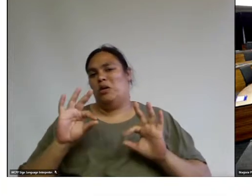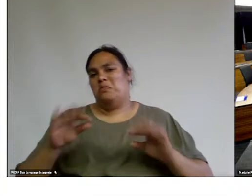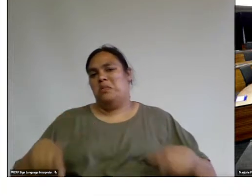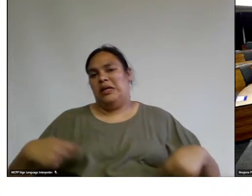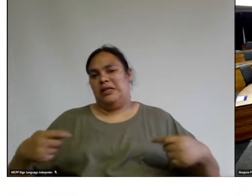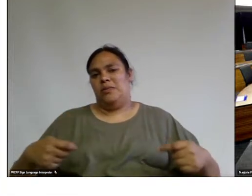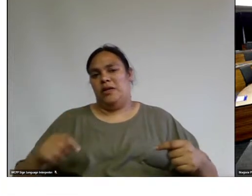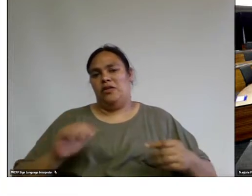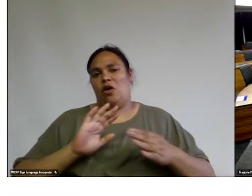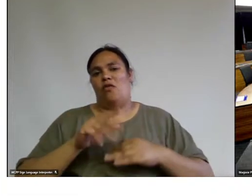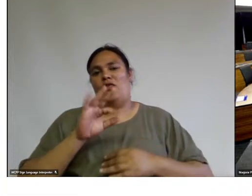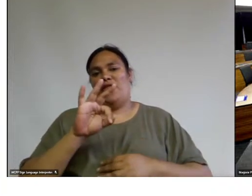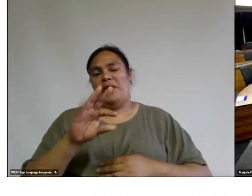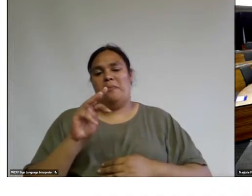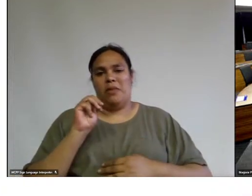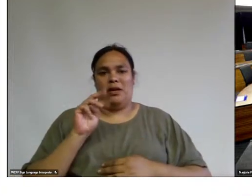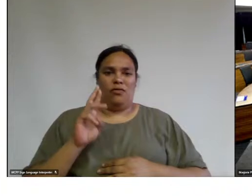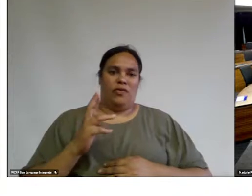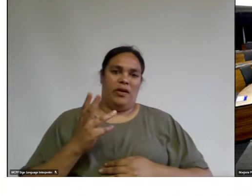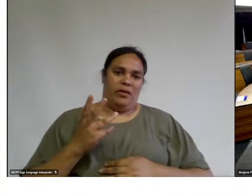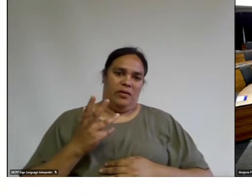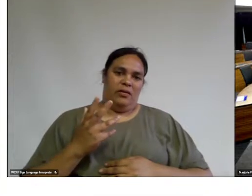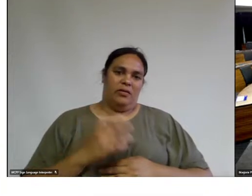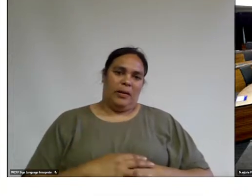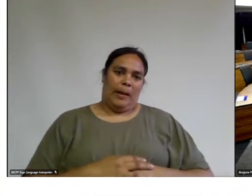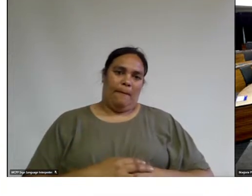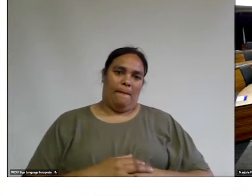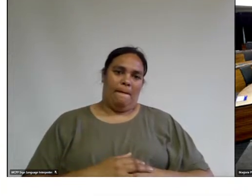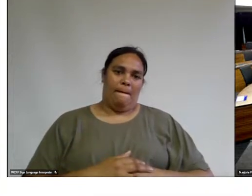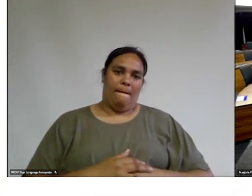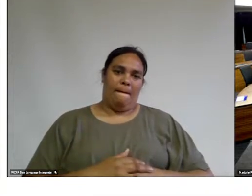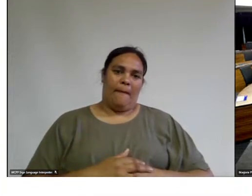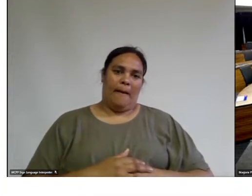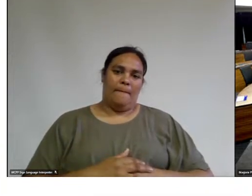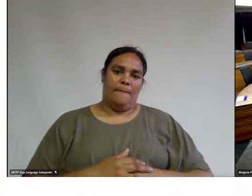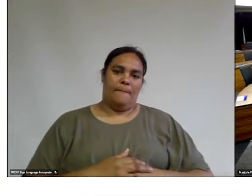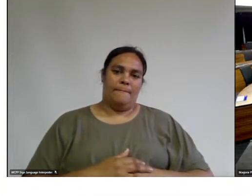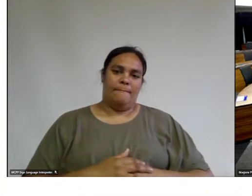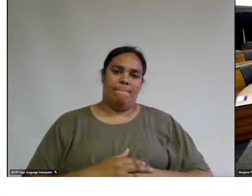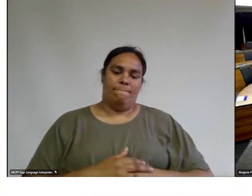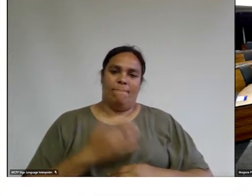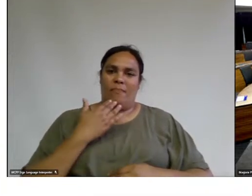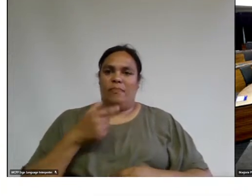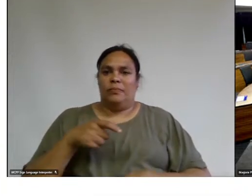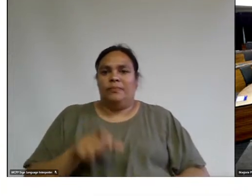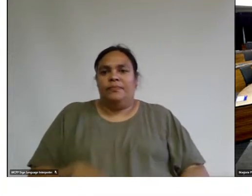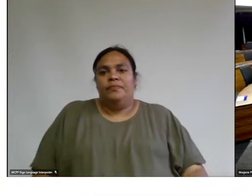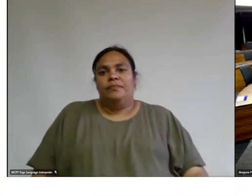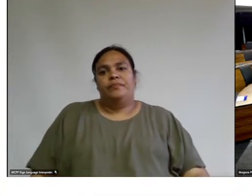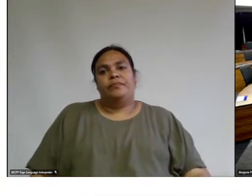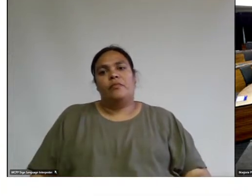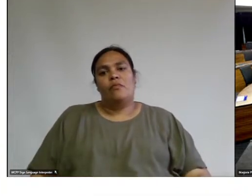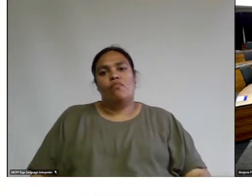expenditure of over 3 million rand. Thank you, Chair.